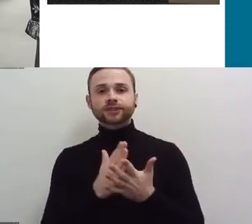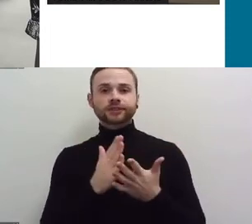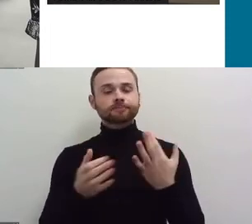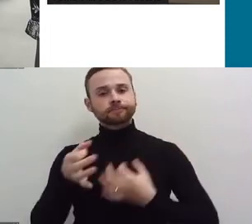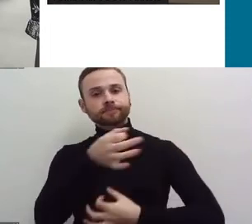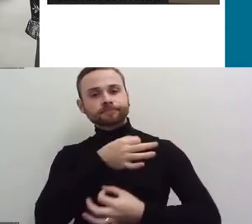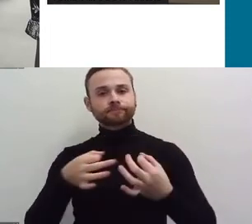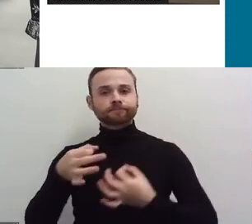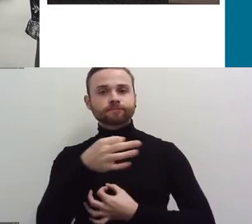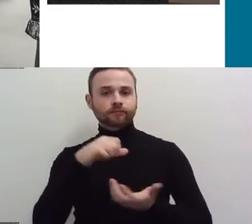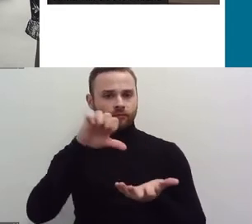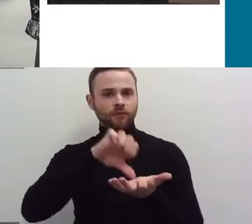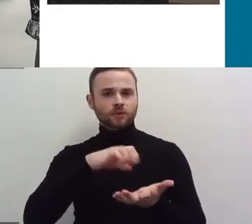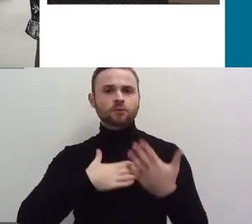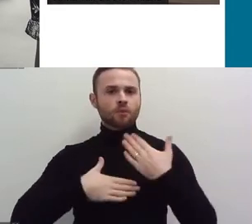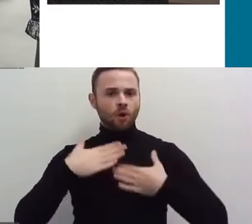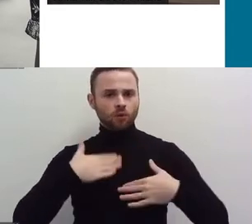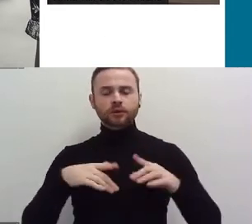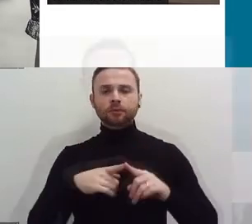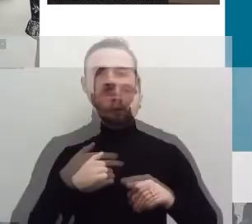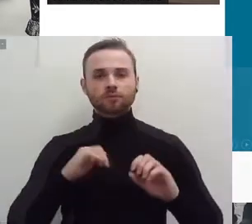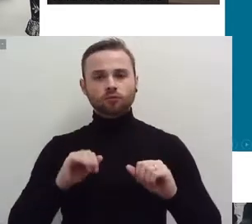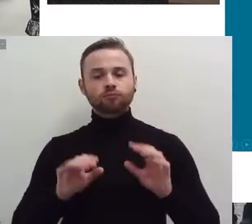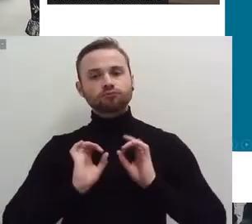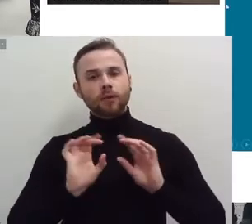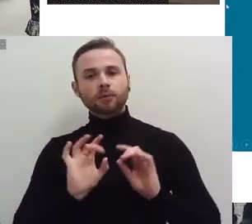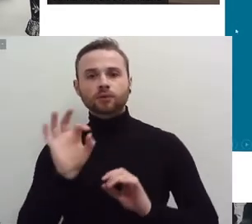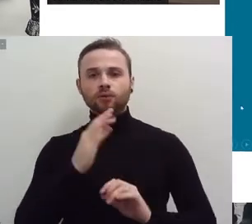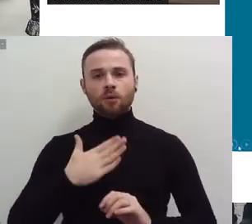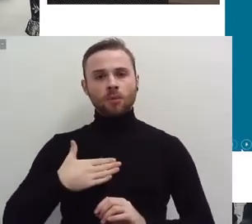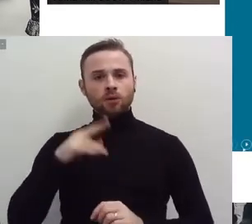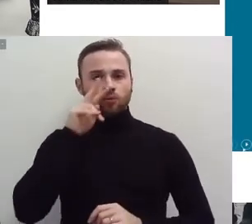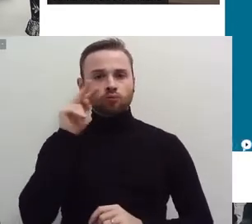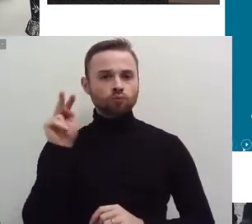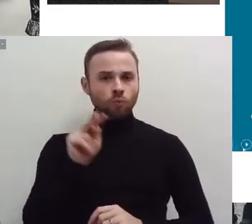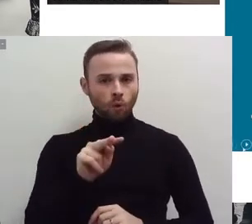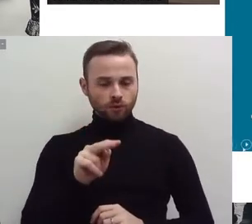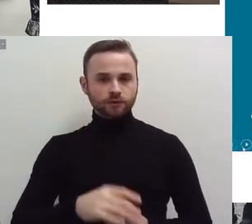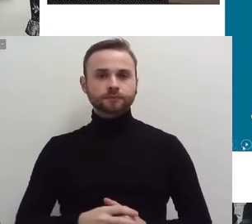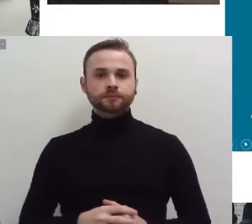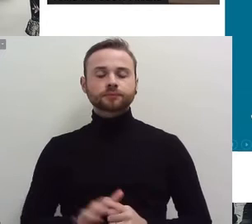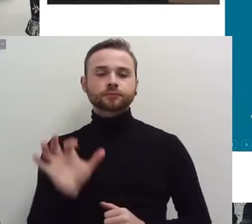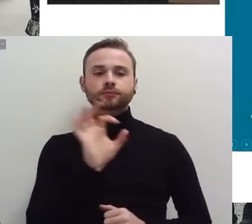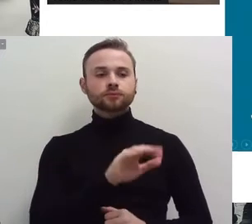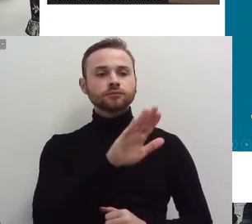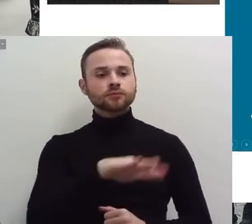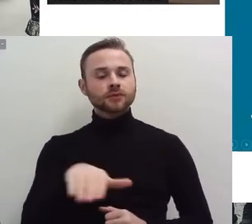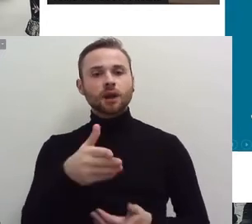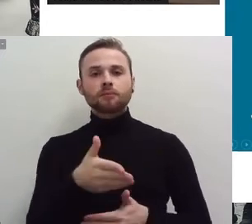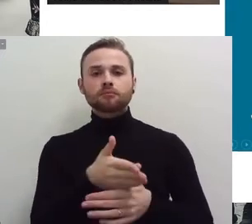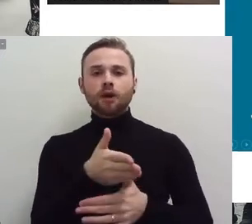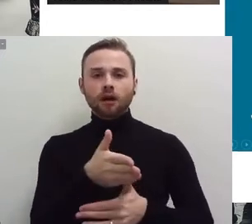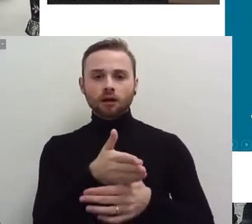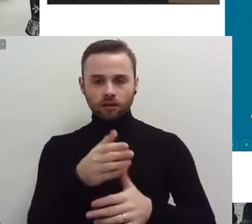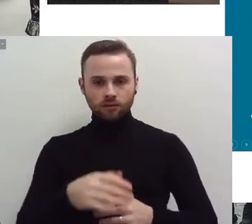and young people in alternative care. So